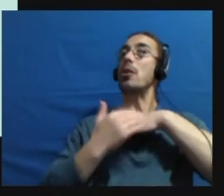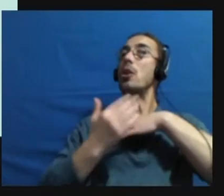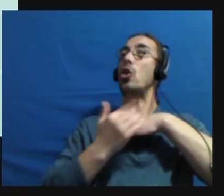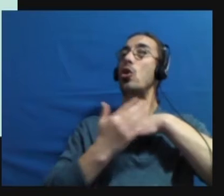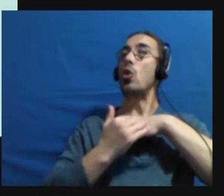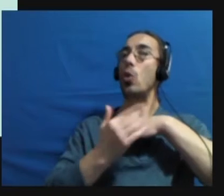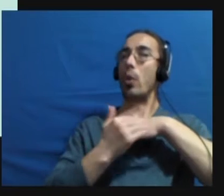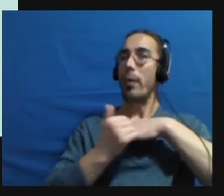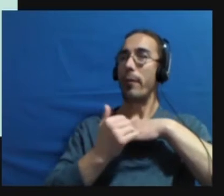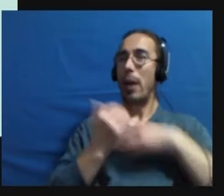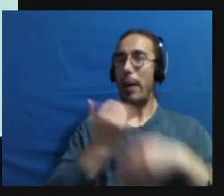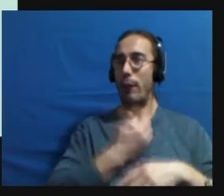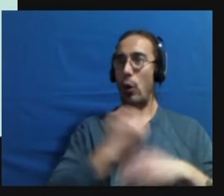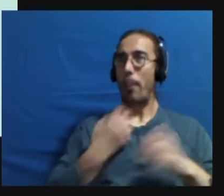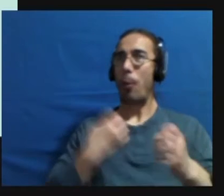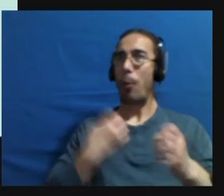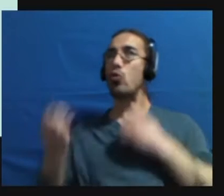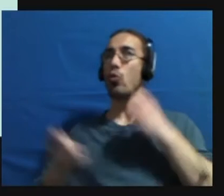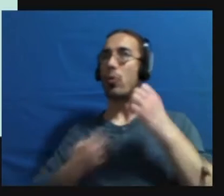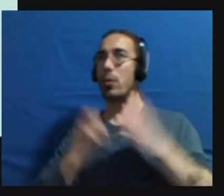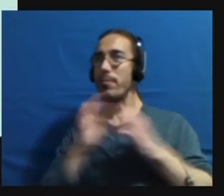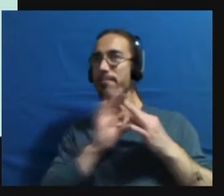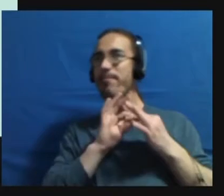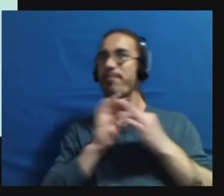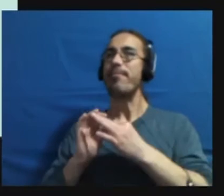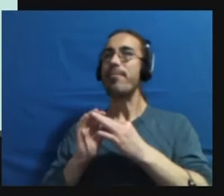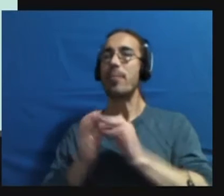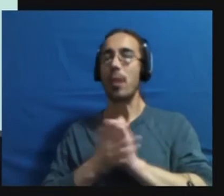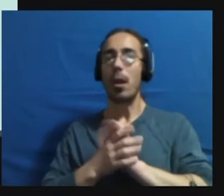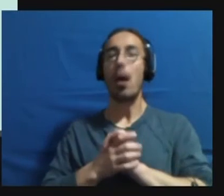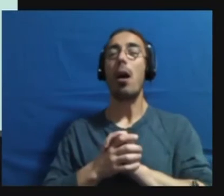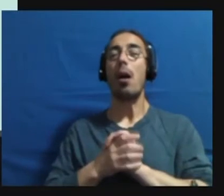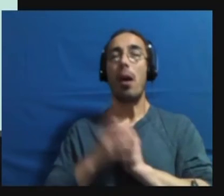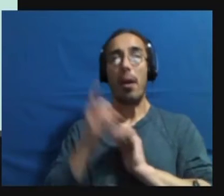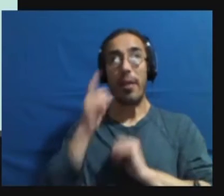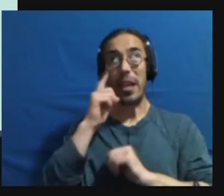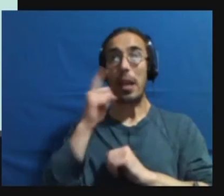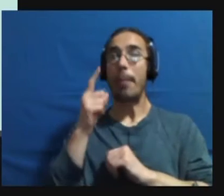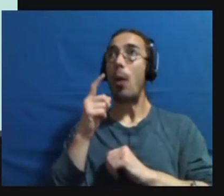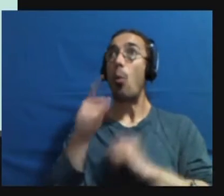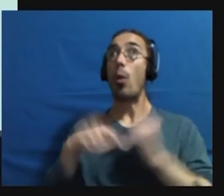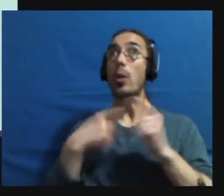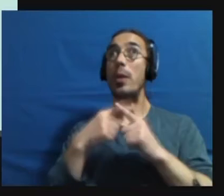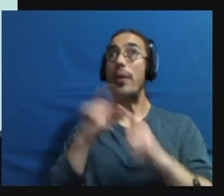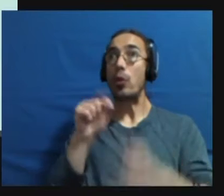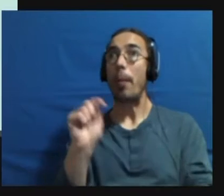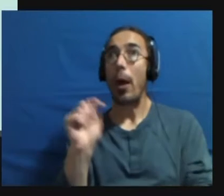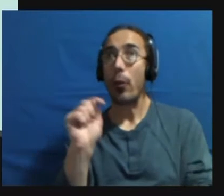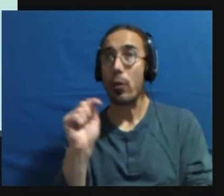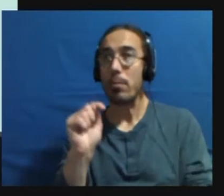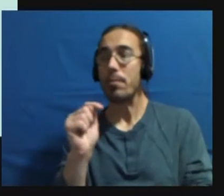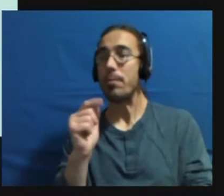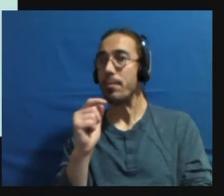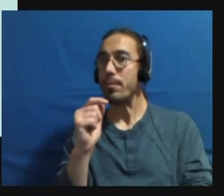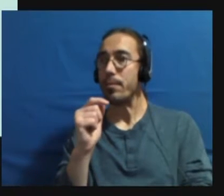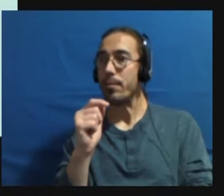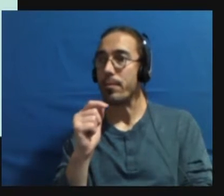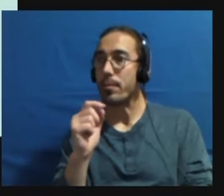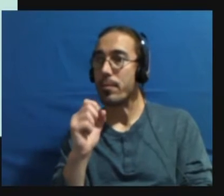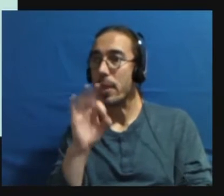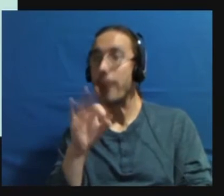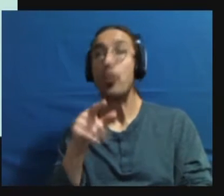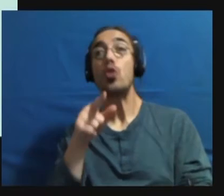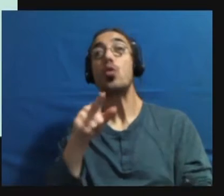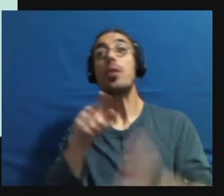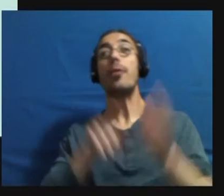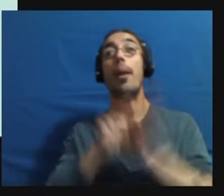our emotional state. Thinking about bathroom cues, someone who is maybe developing or needs a